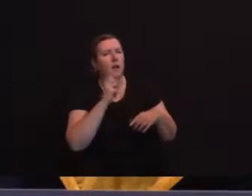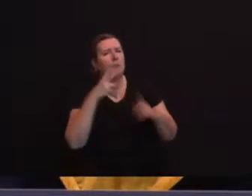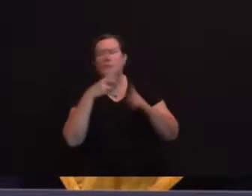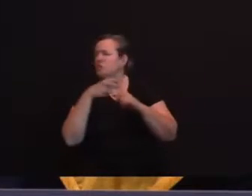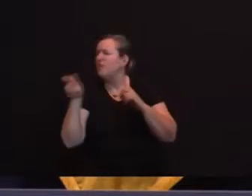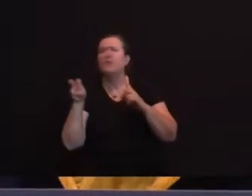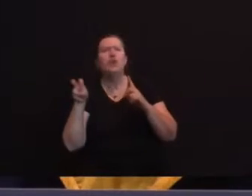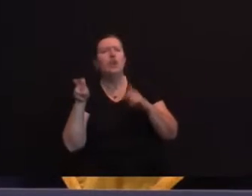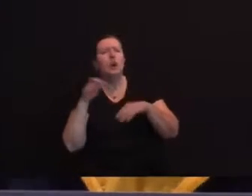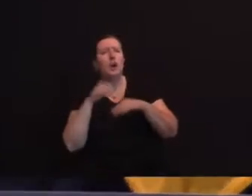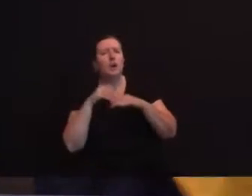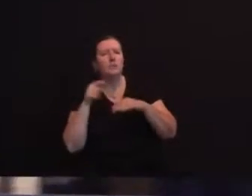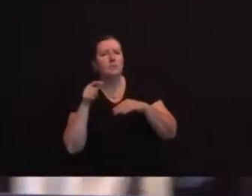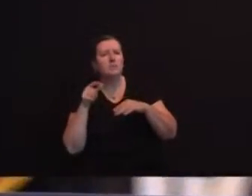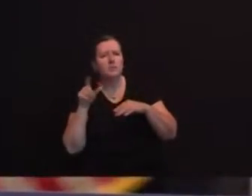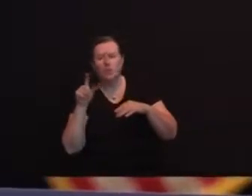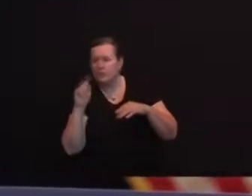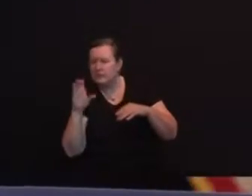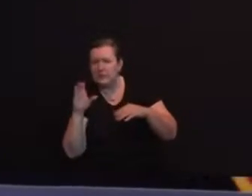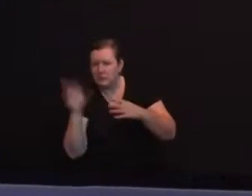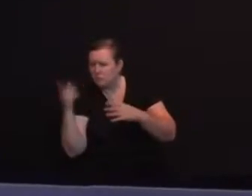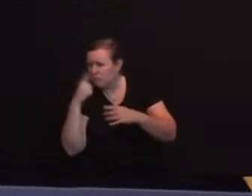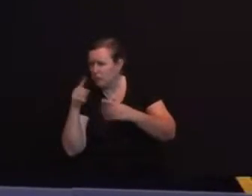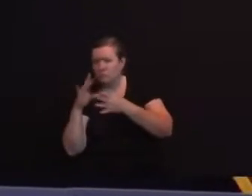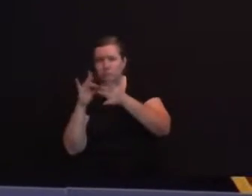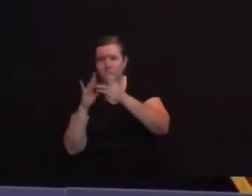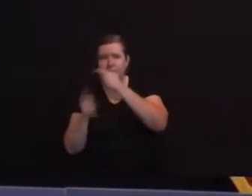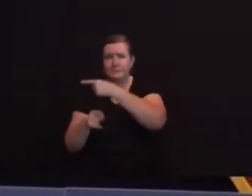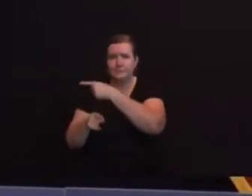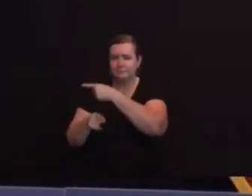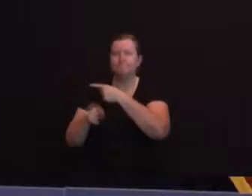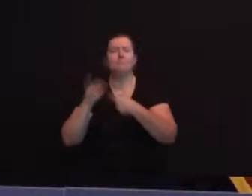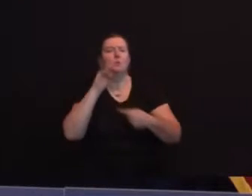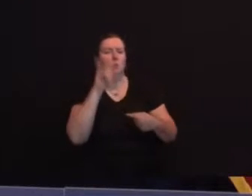more color you got? We have